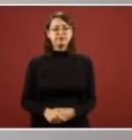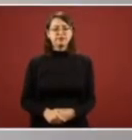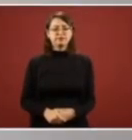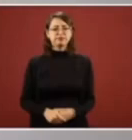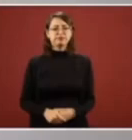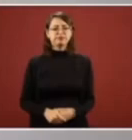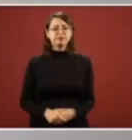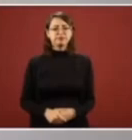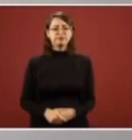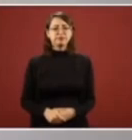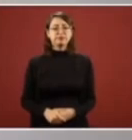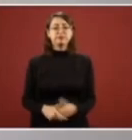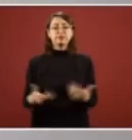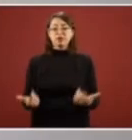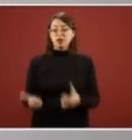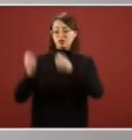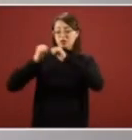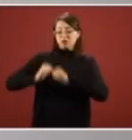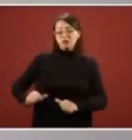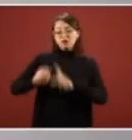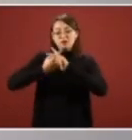El poder dimana del pueblo.